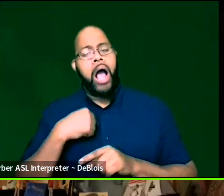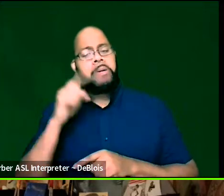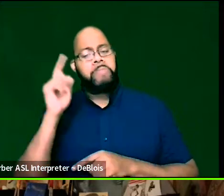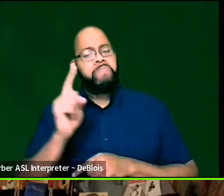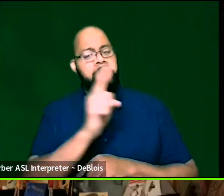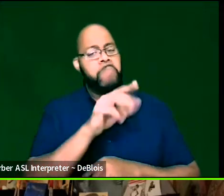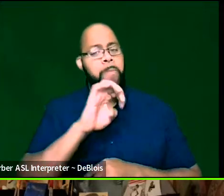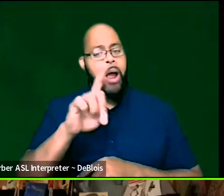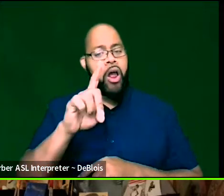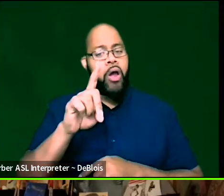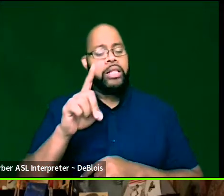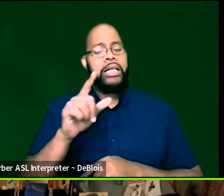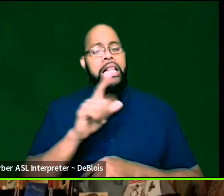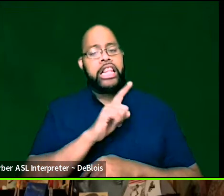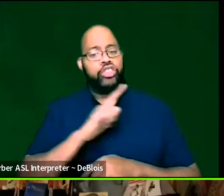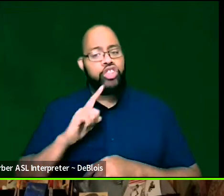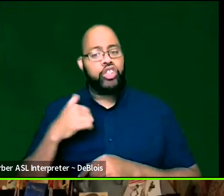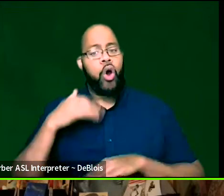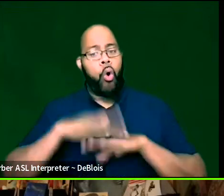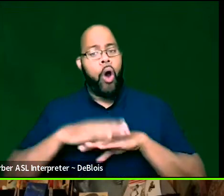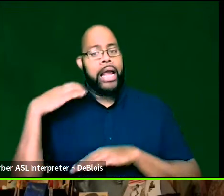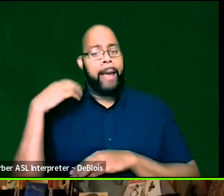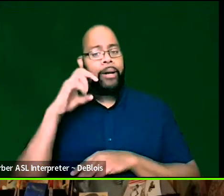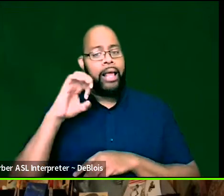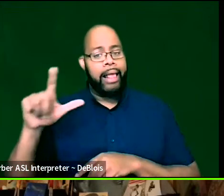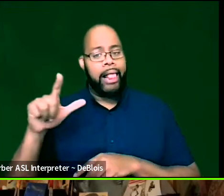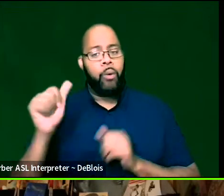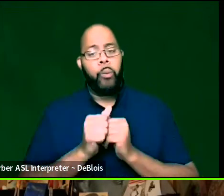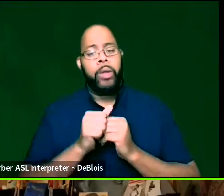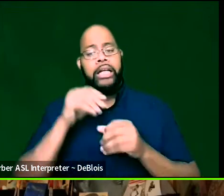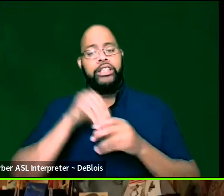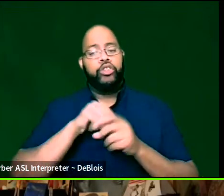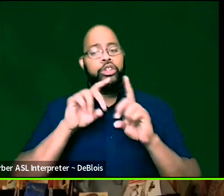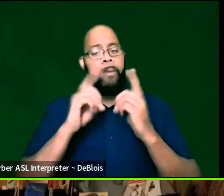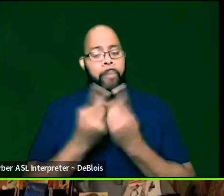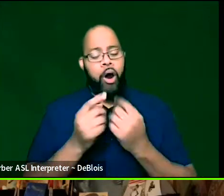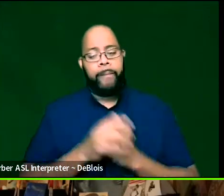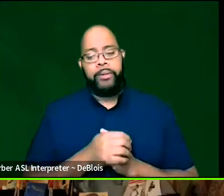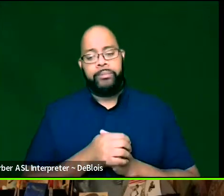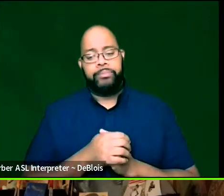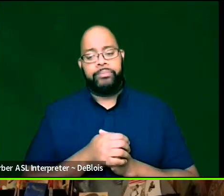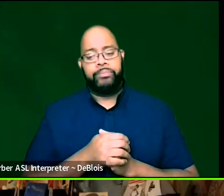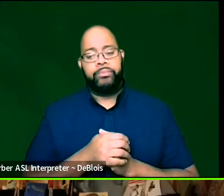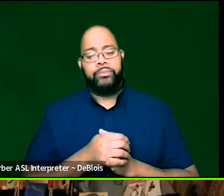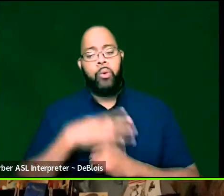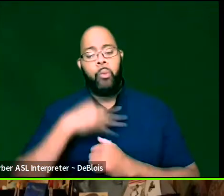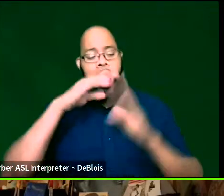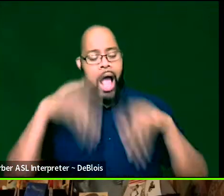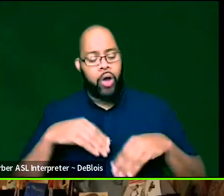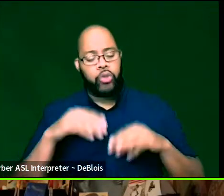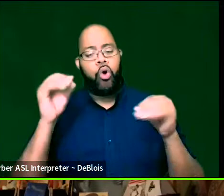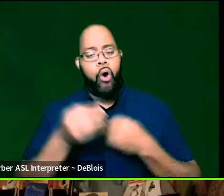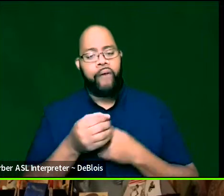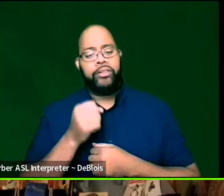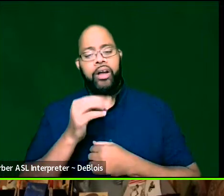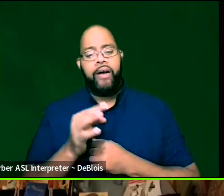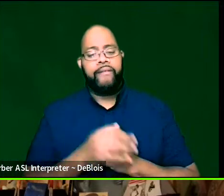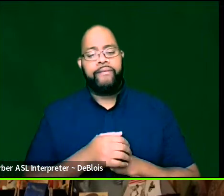of the Maryland legislature, I was on Capitol Hill with the Interior Department and the White House Office